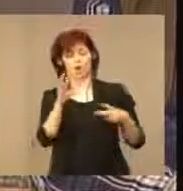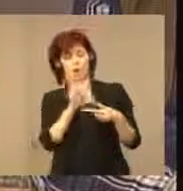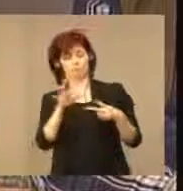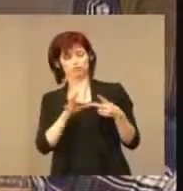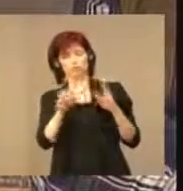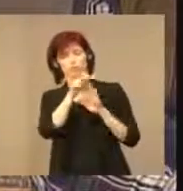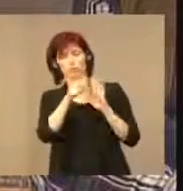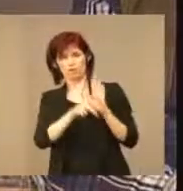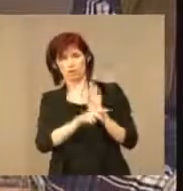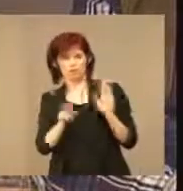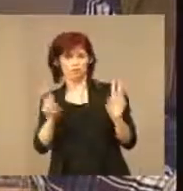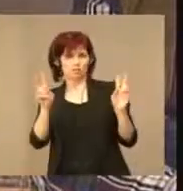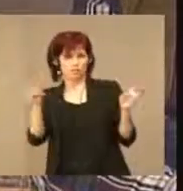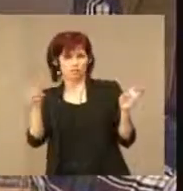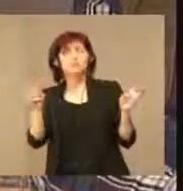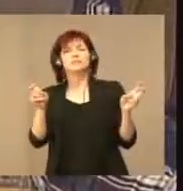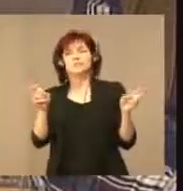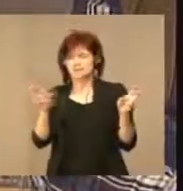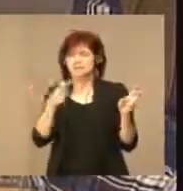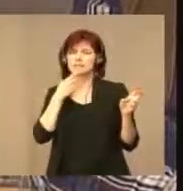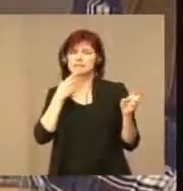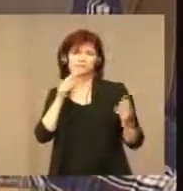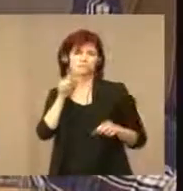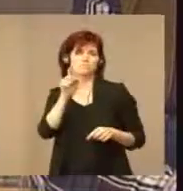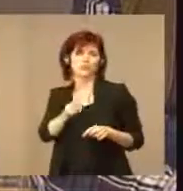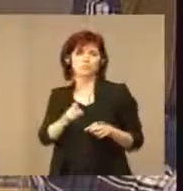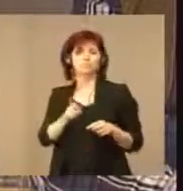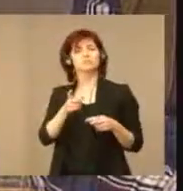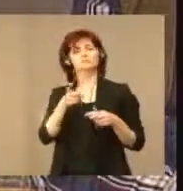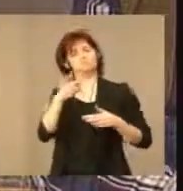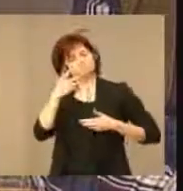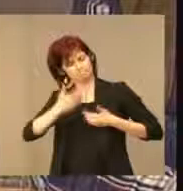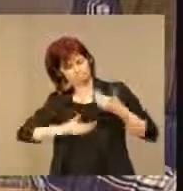that you must have gone through your systems